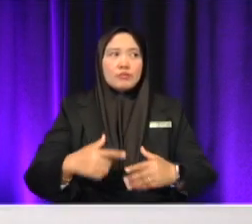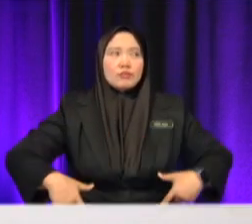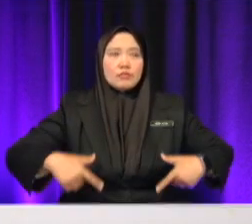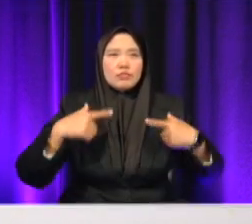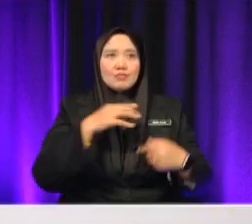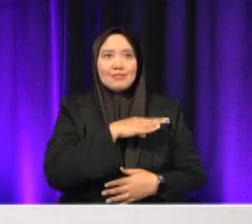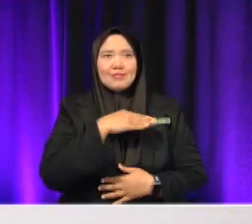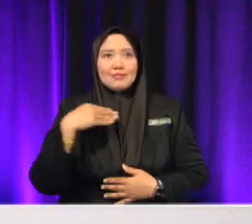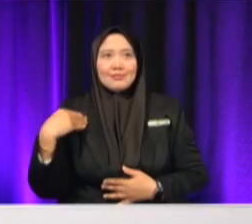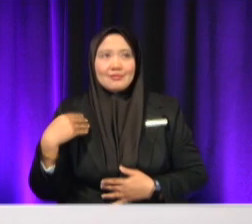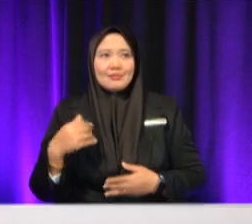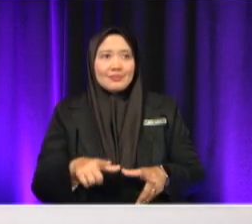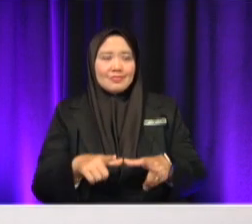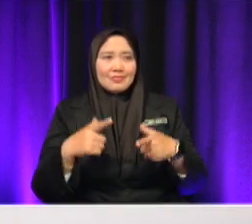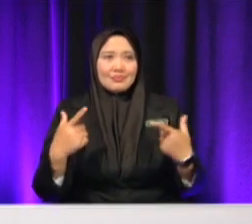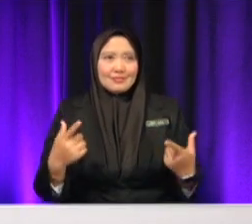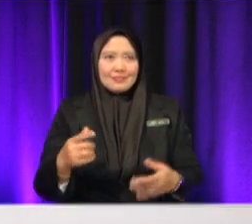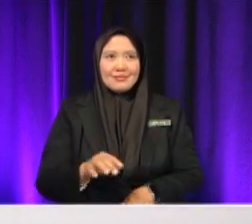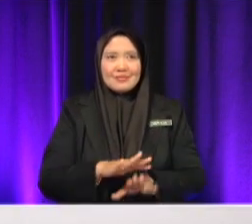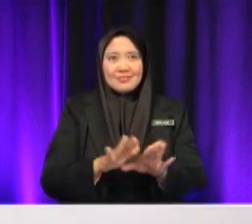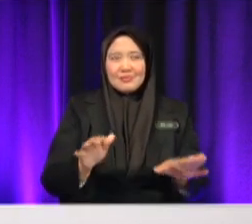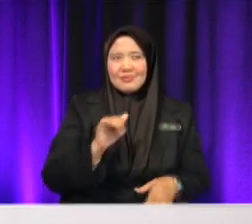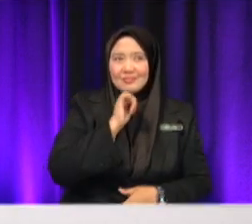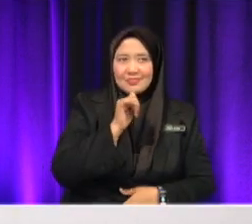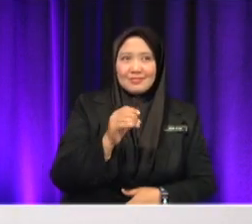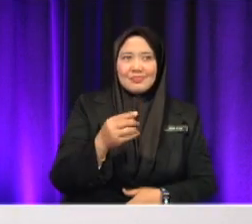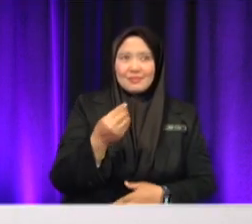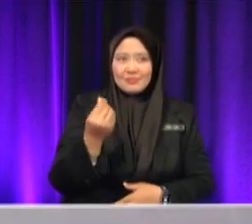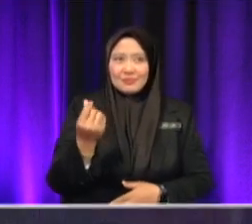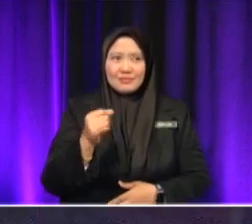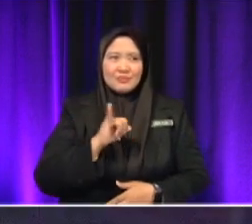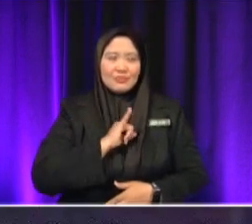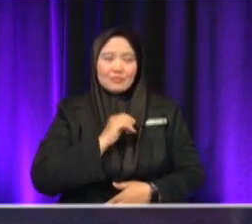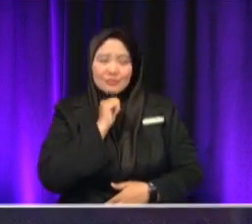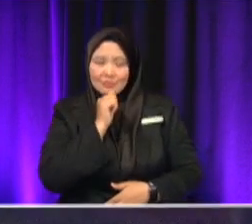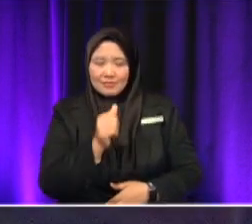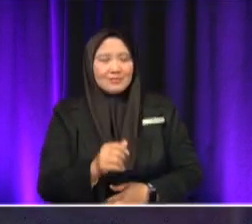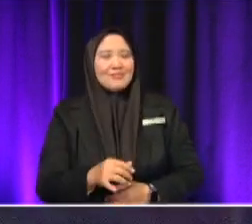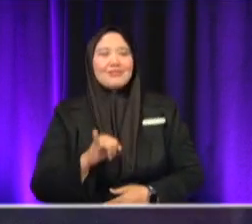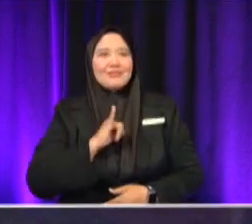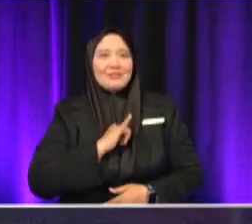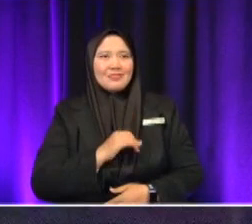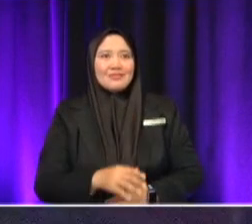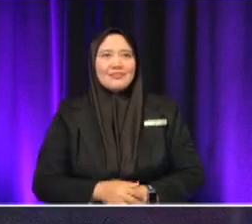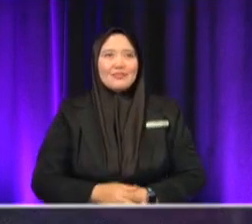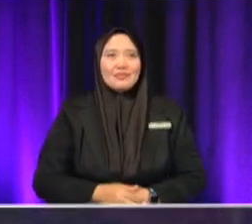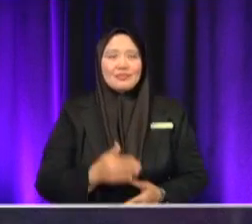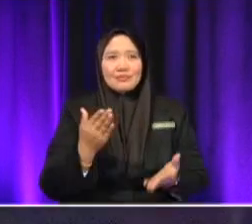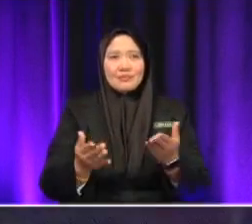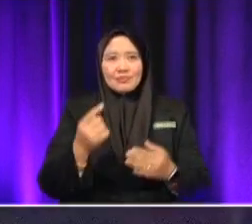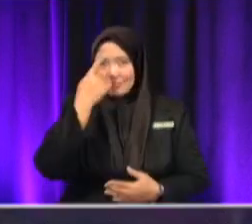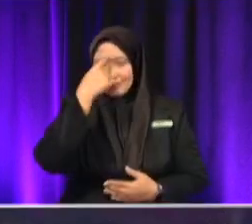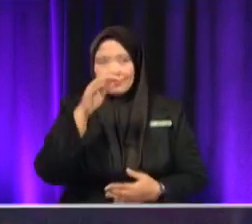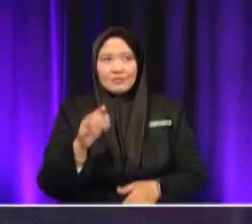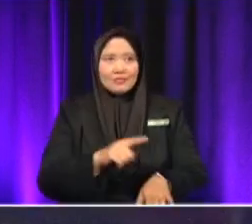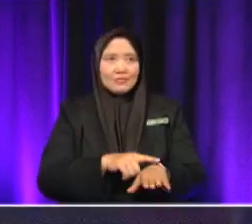lah. Okay. But that's good as well. Perhaps in the future when you have your income. All right, for those of you, the